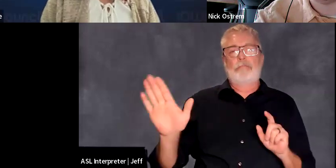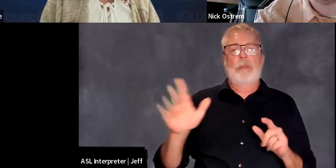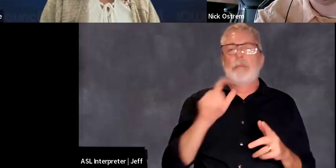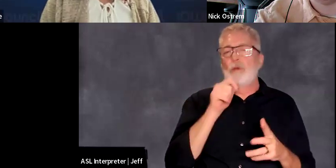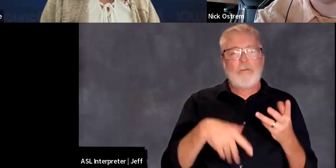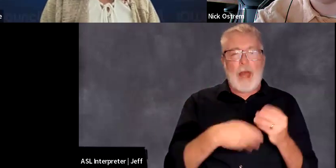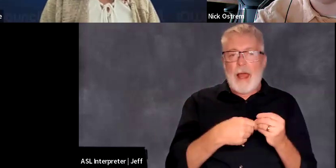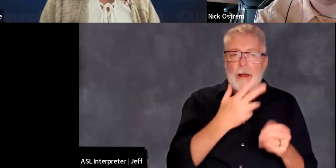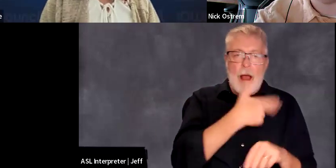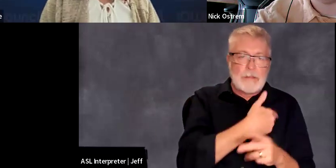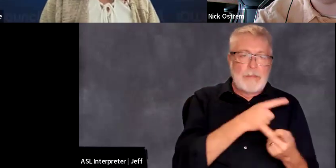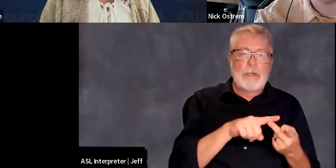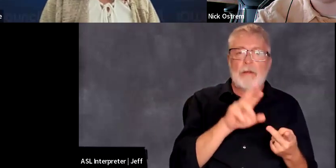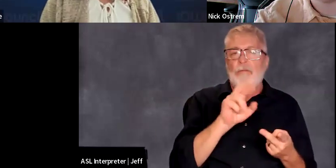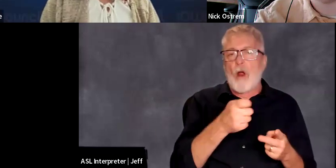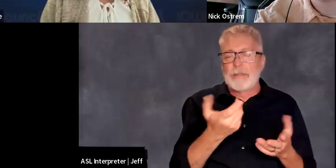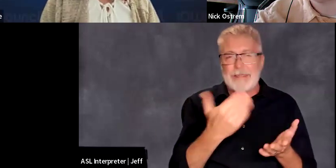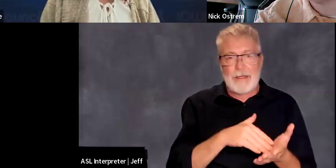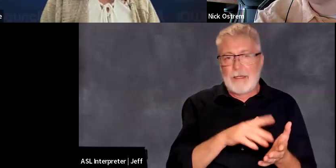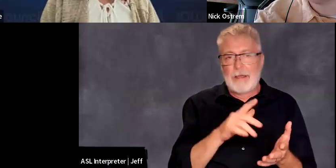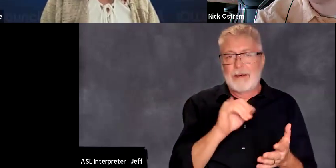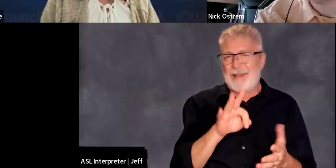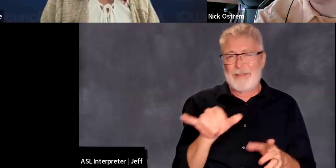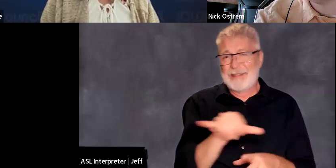and the pharmacy if that information is the same.